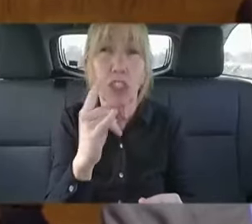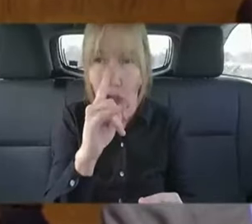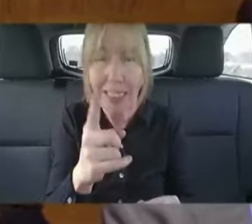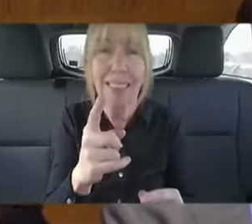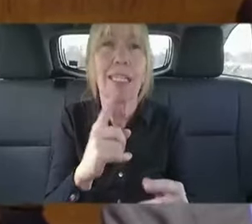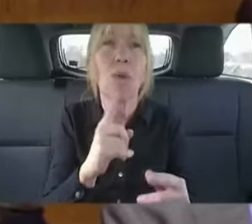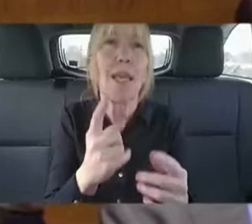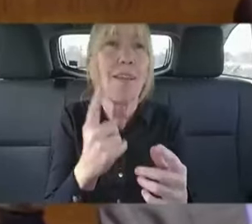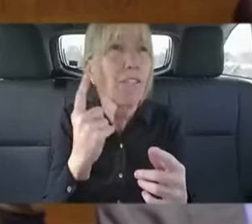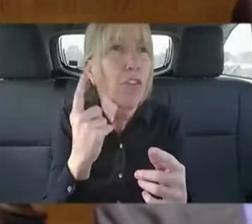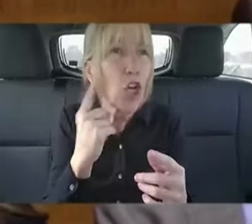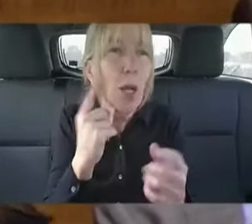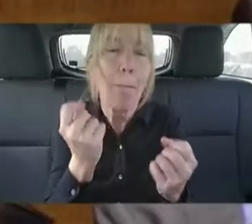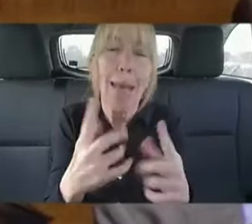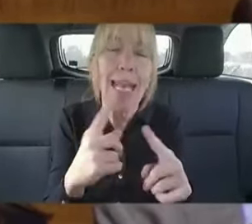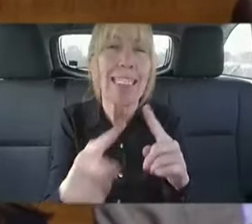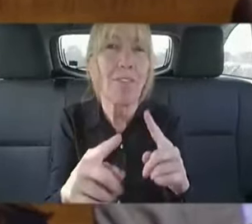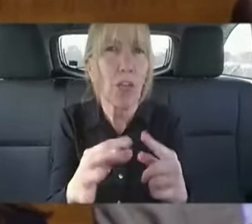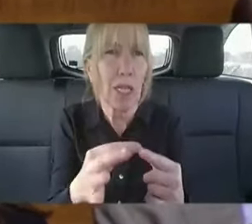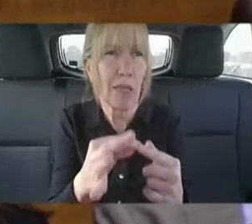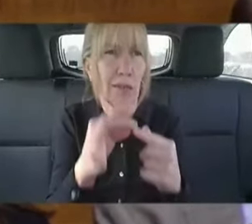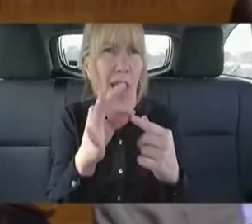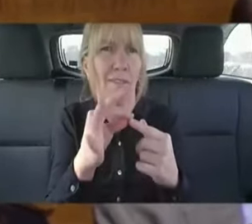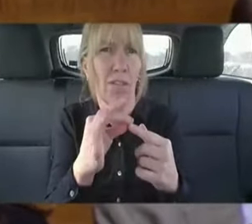of symptoms and different circumstances and